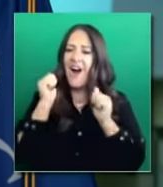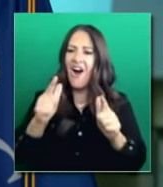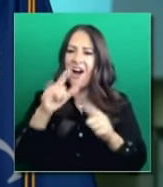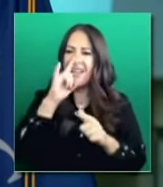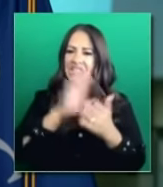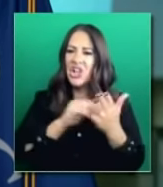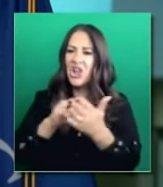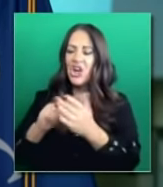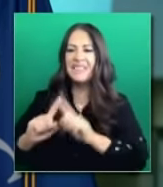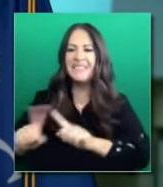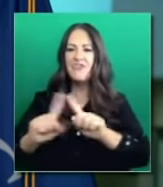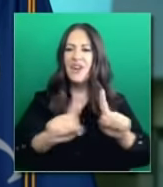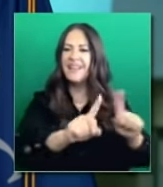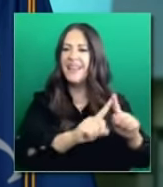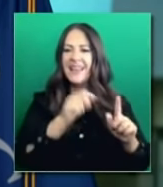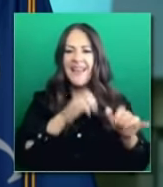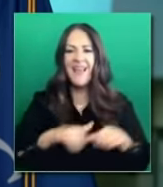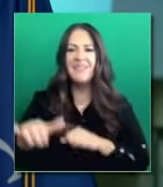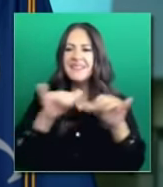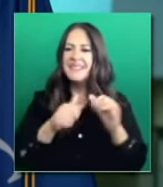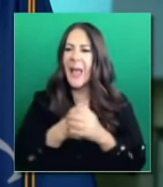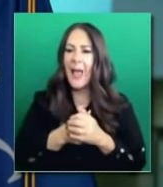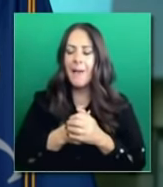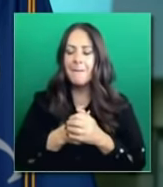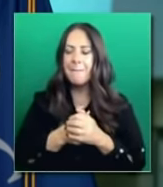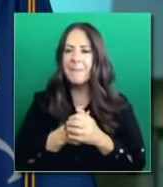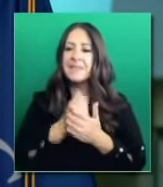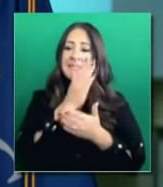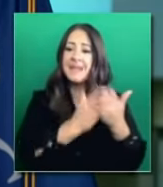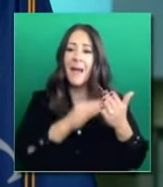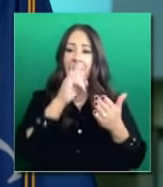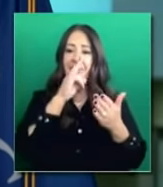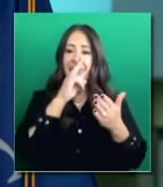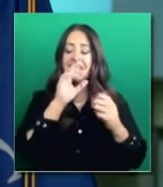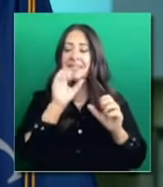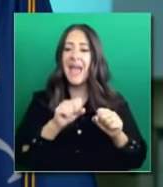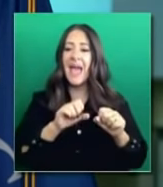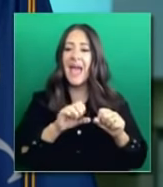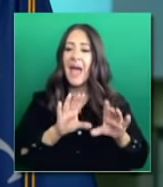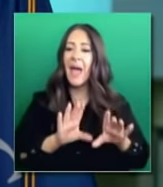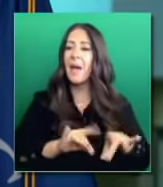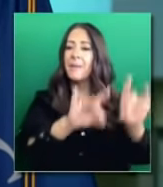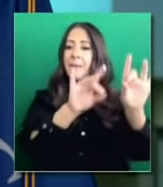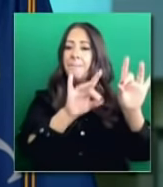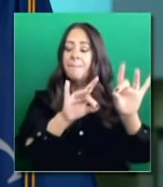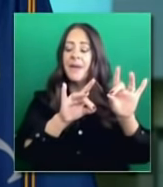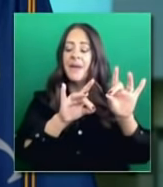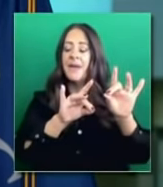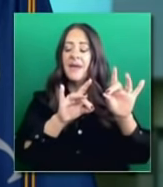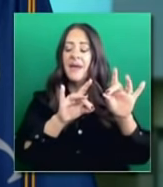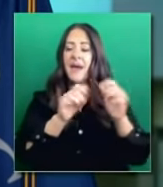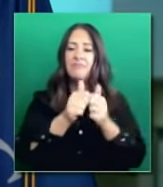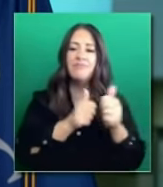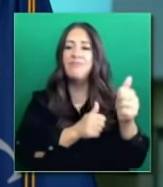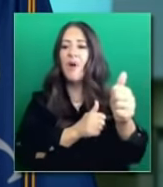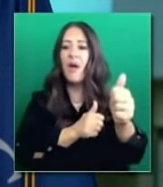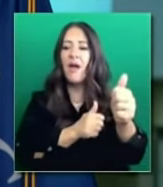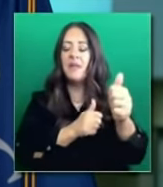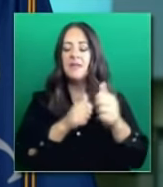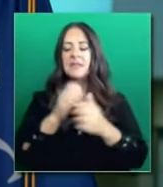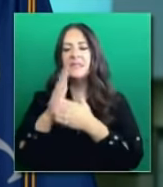kids realized she could fast forward lessons in plans where she's already mastered the material, but she also can